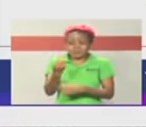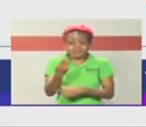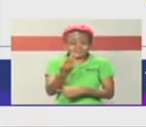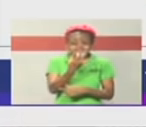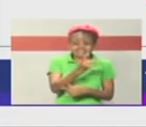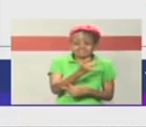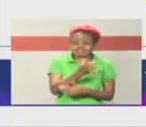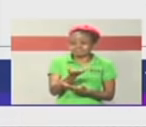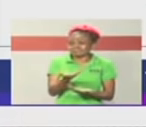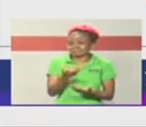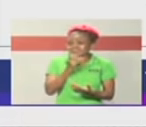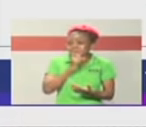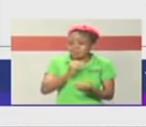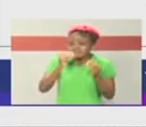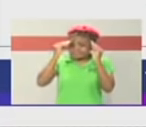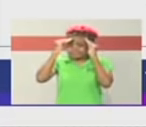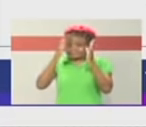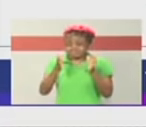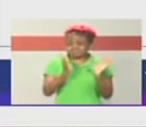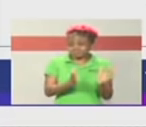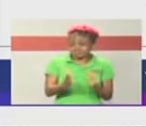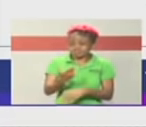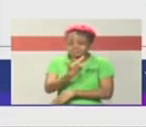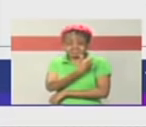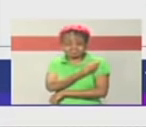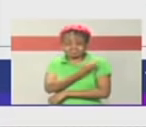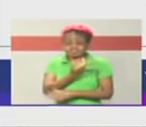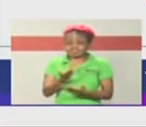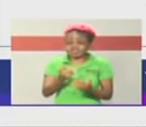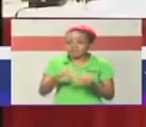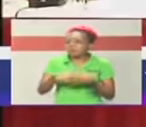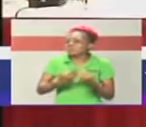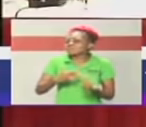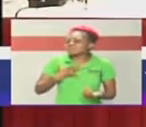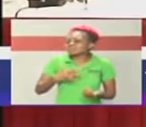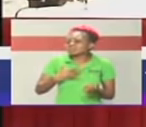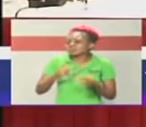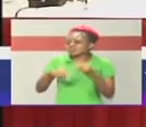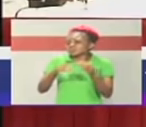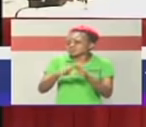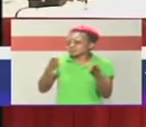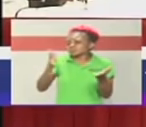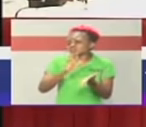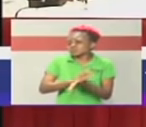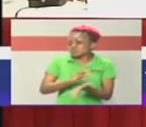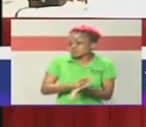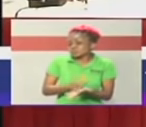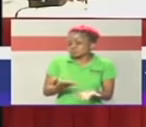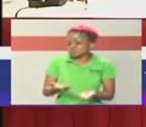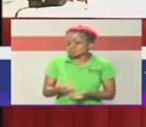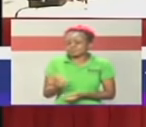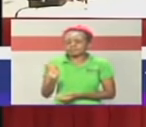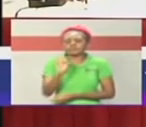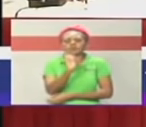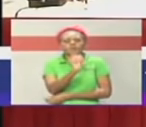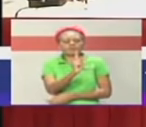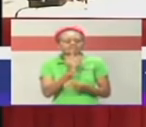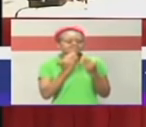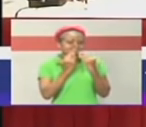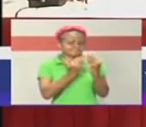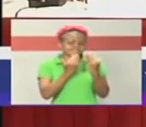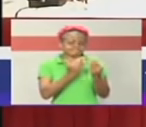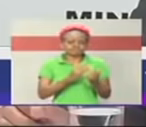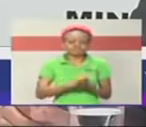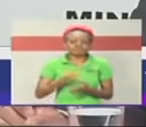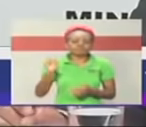as teachers and other school officials? Thank you very much. Thank you. Thank you. So we must always be